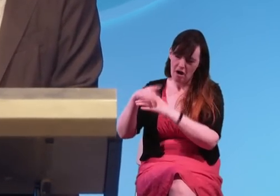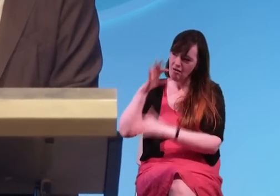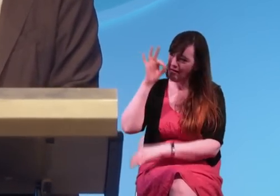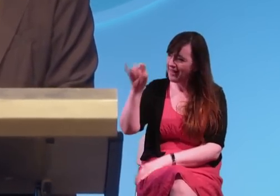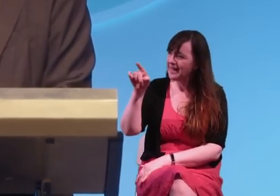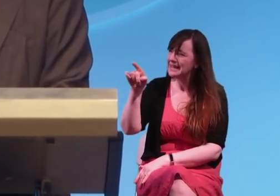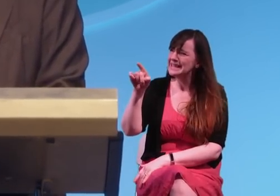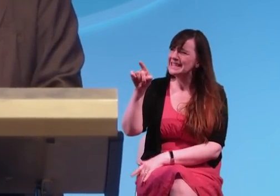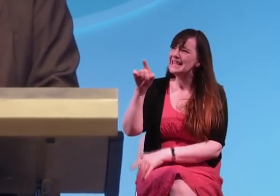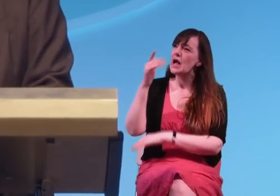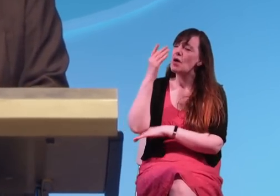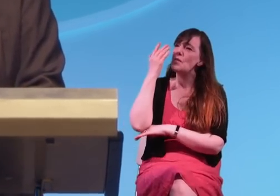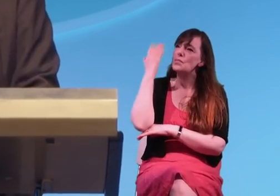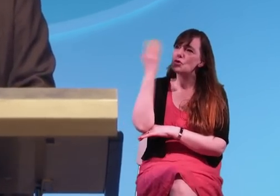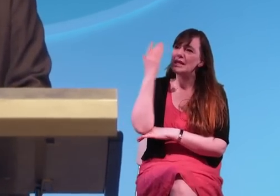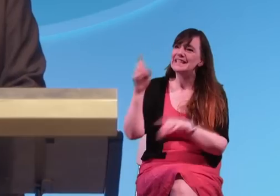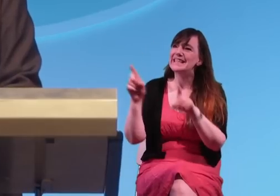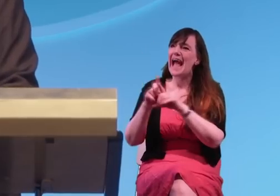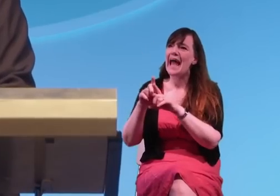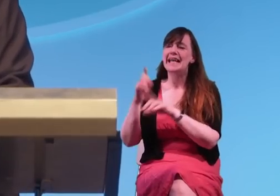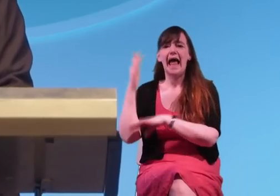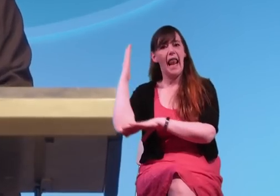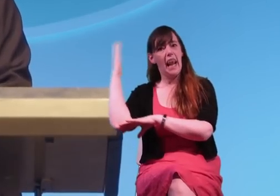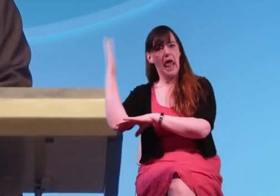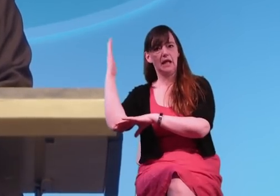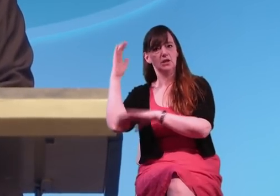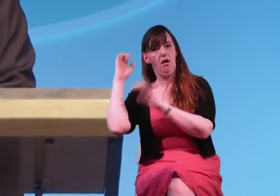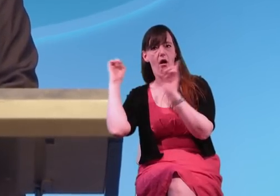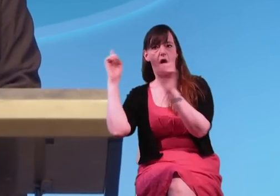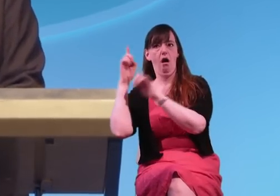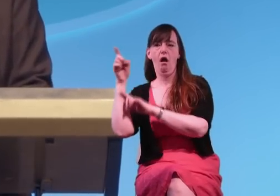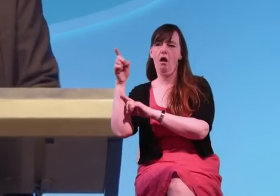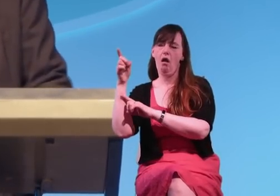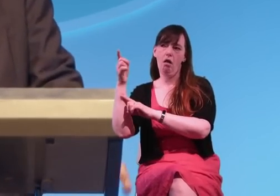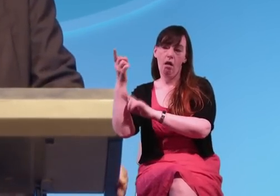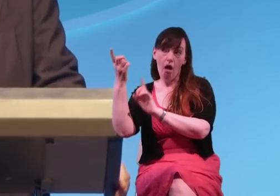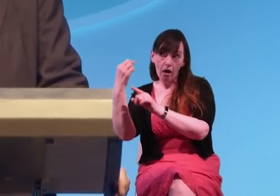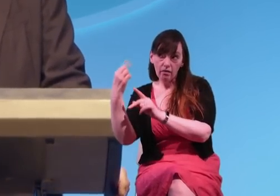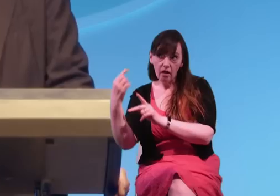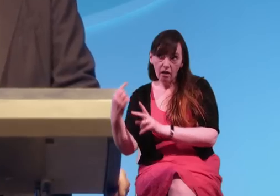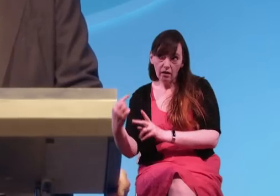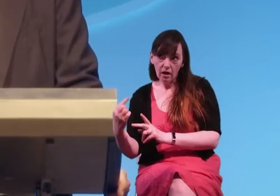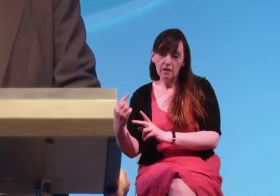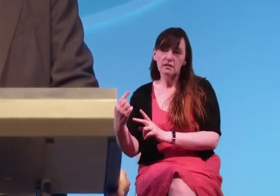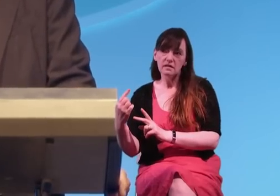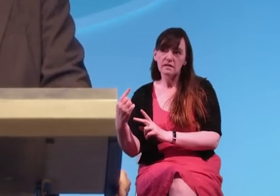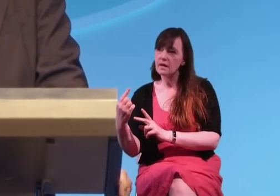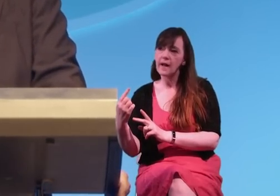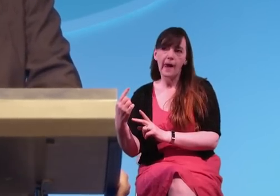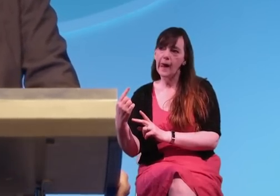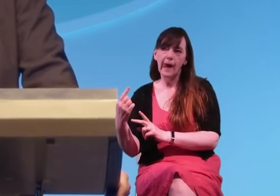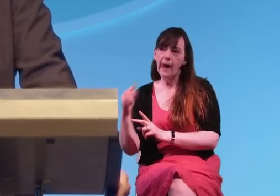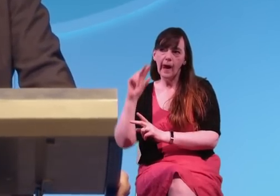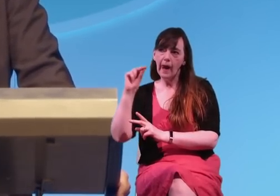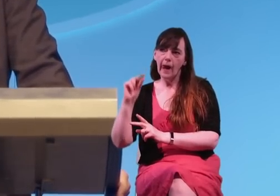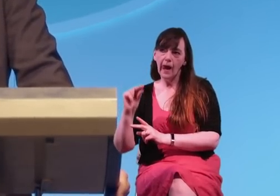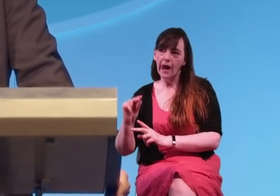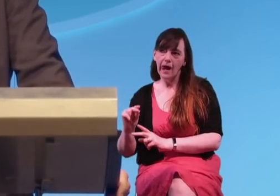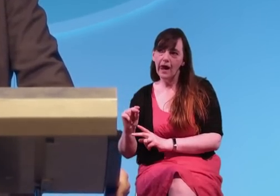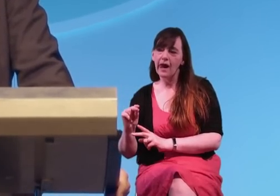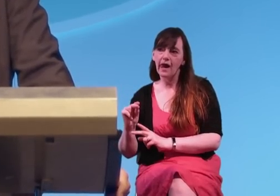between preaching and a lecture? And the friend tried a few answers, and none of them met the requirements of